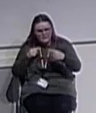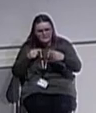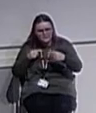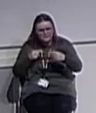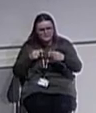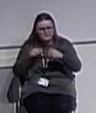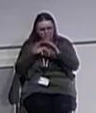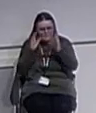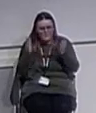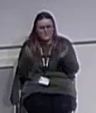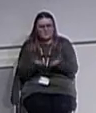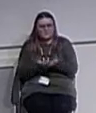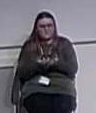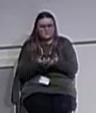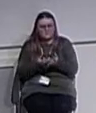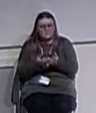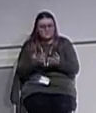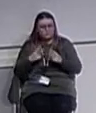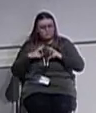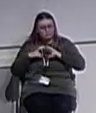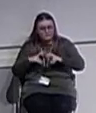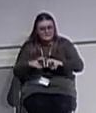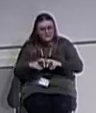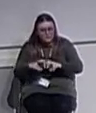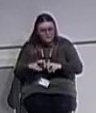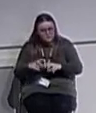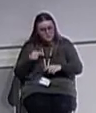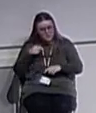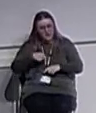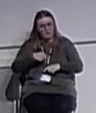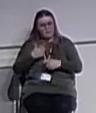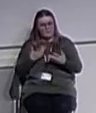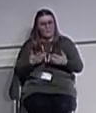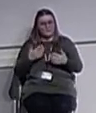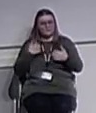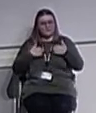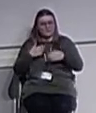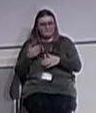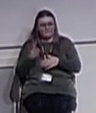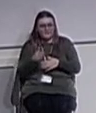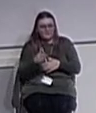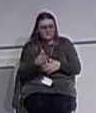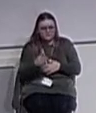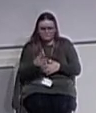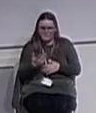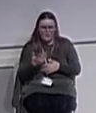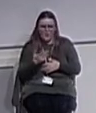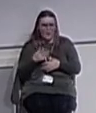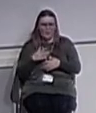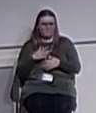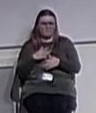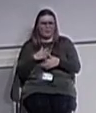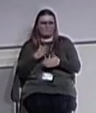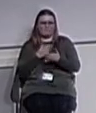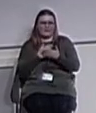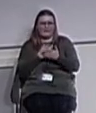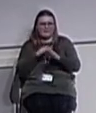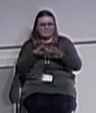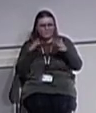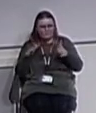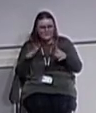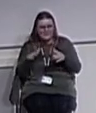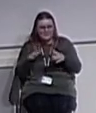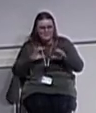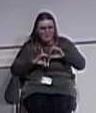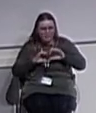research group here in our school that's very interested in fish. Now, we're not a big marine biology university, but this research group is very